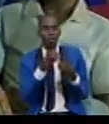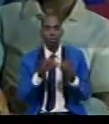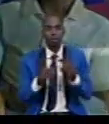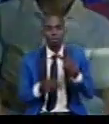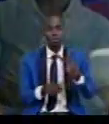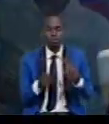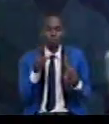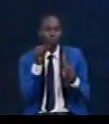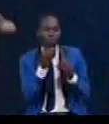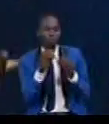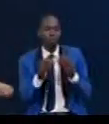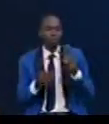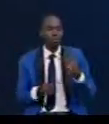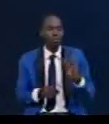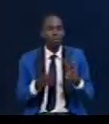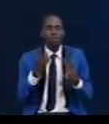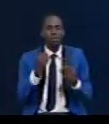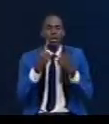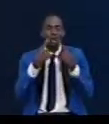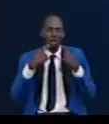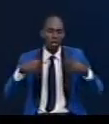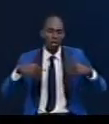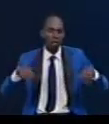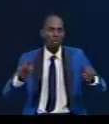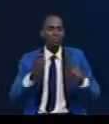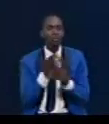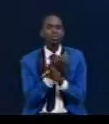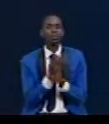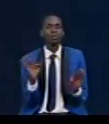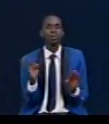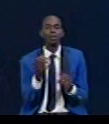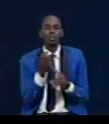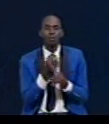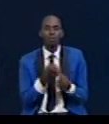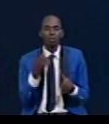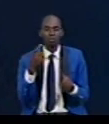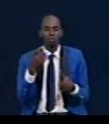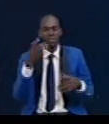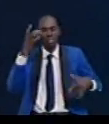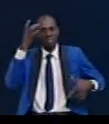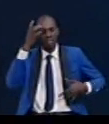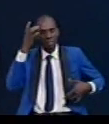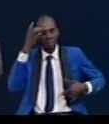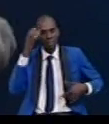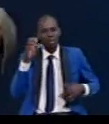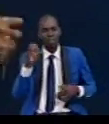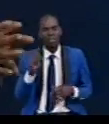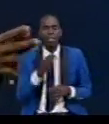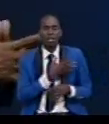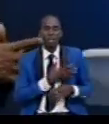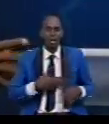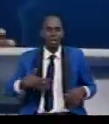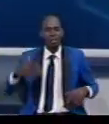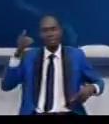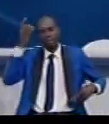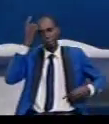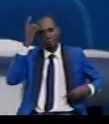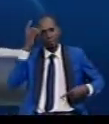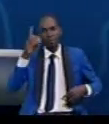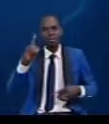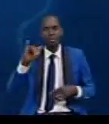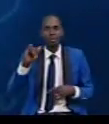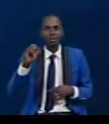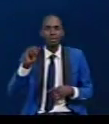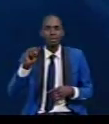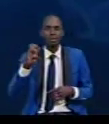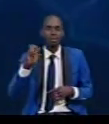is the announced freedom from sickness and disease. Sickness, there are many